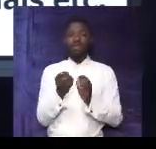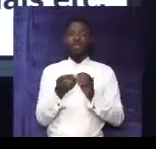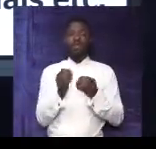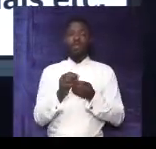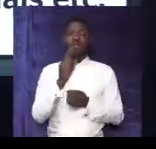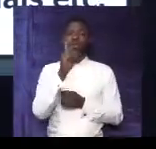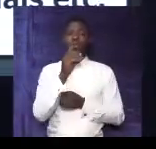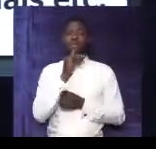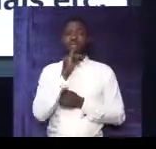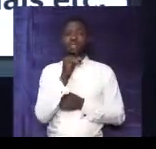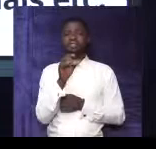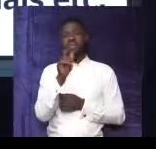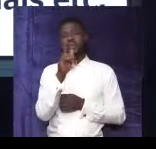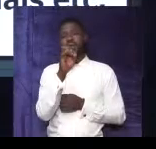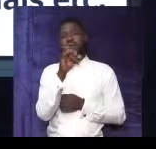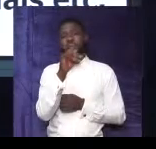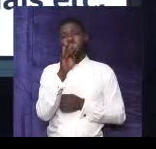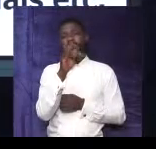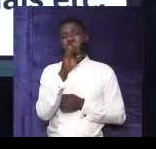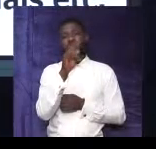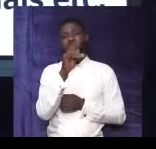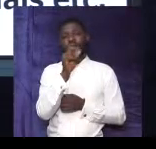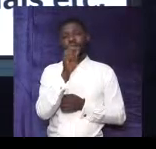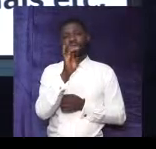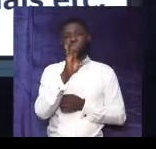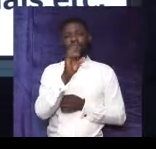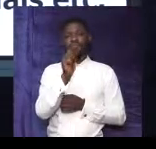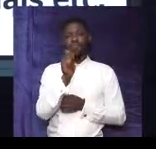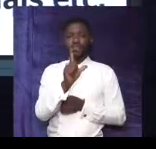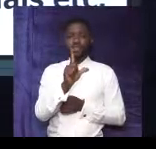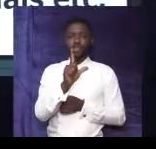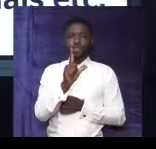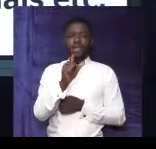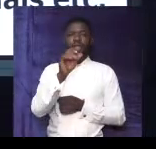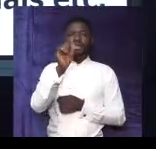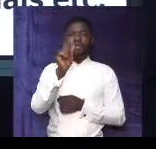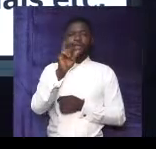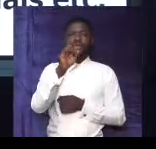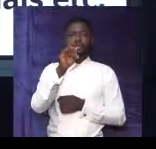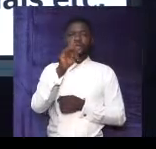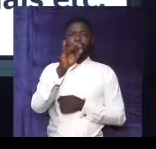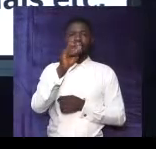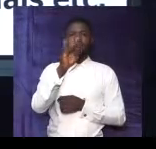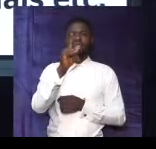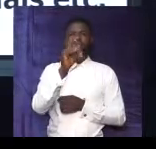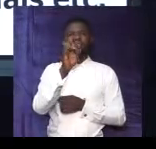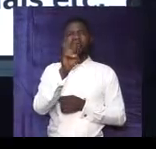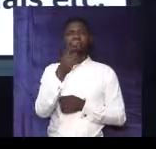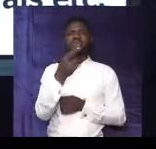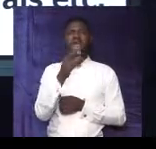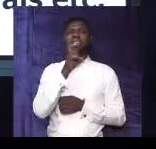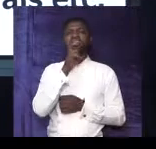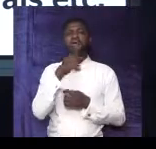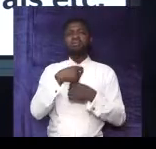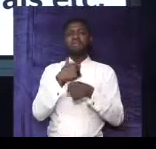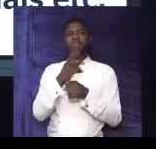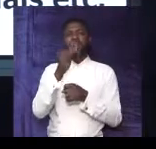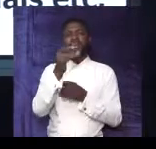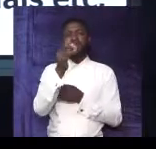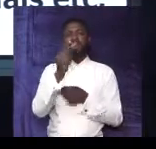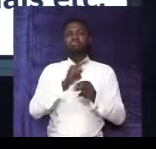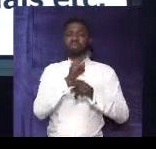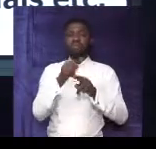of disaster, and the first one is artificial disaster. Say that. Artificial disaster. What are